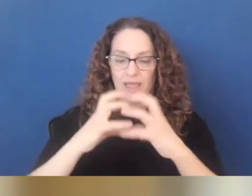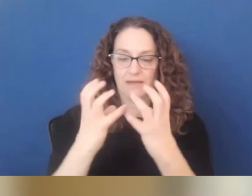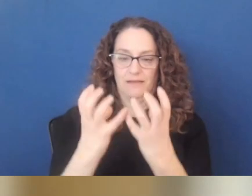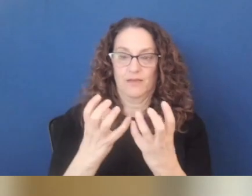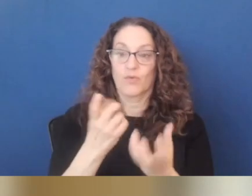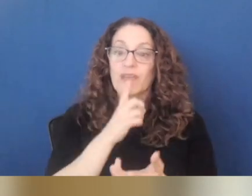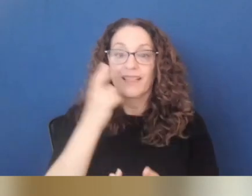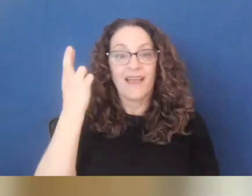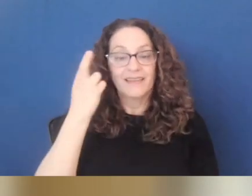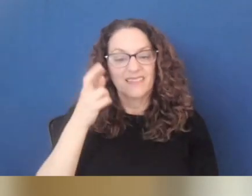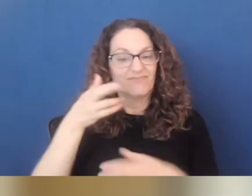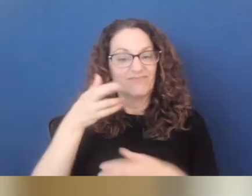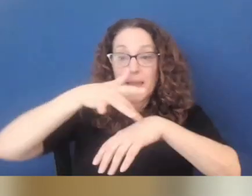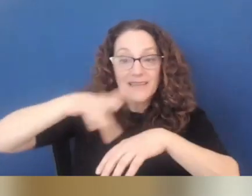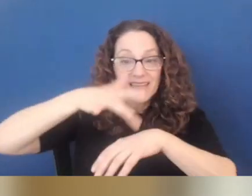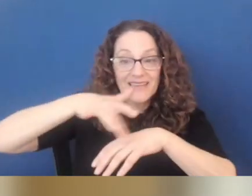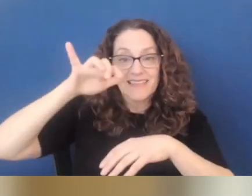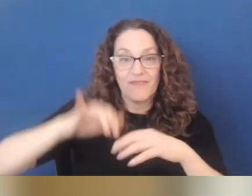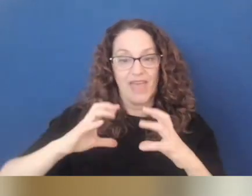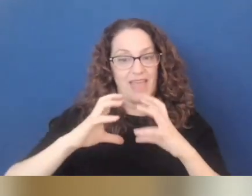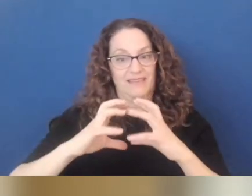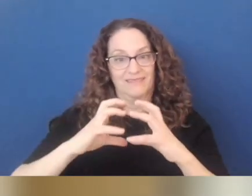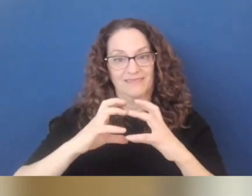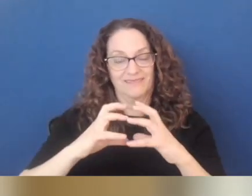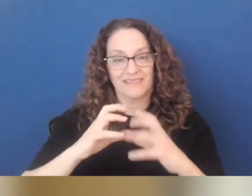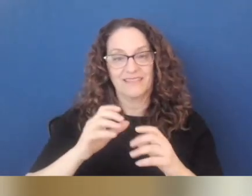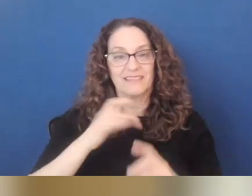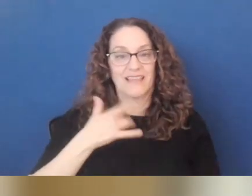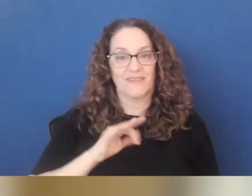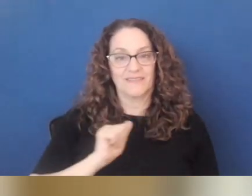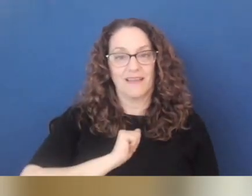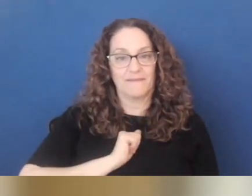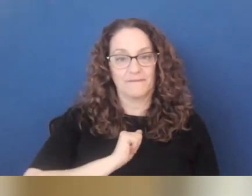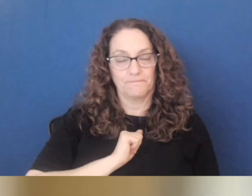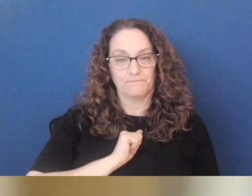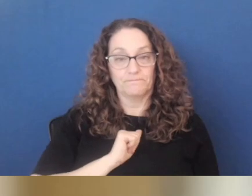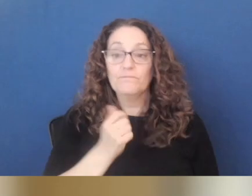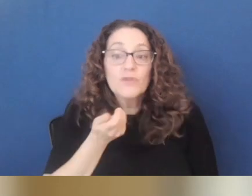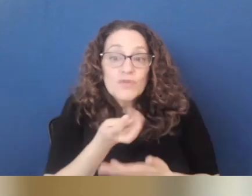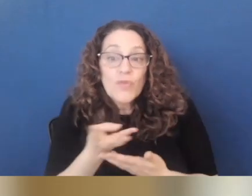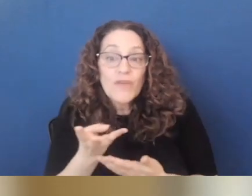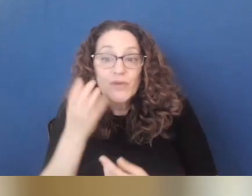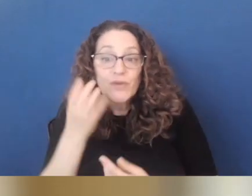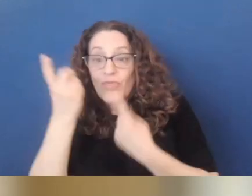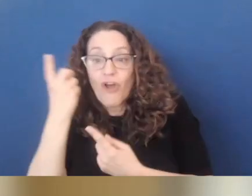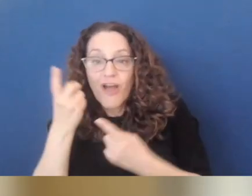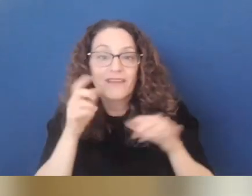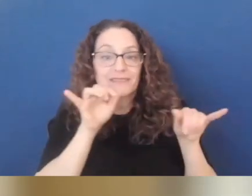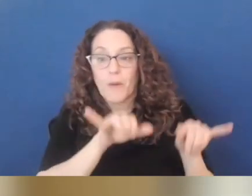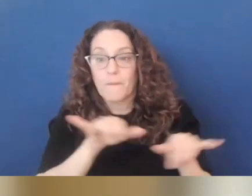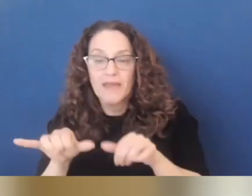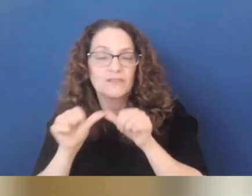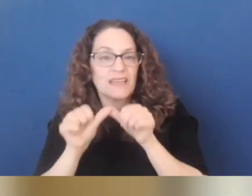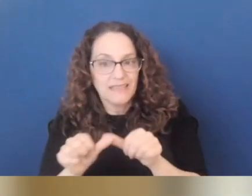that insight then allows us to bring in determination and strength for those few thoughts that those few patterns that